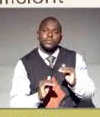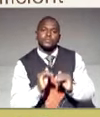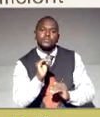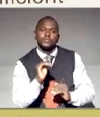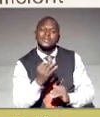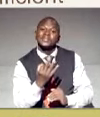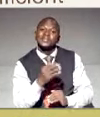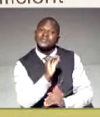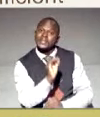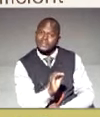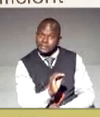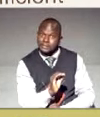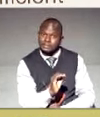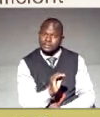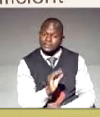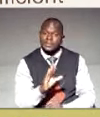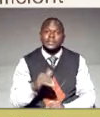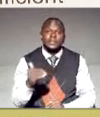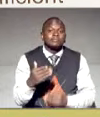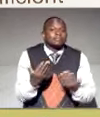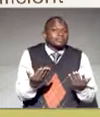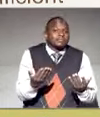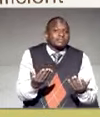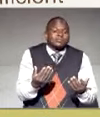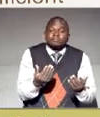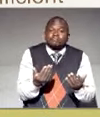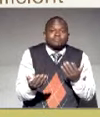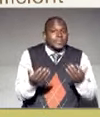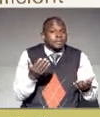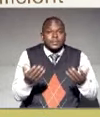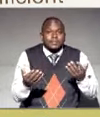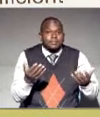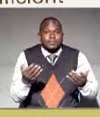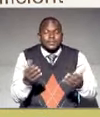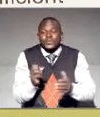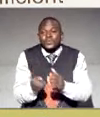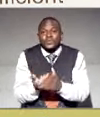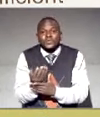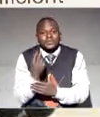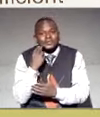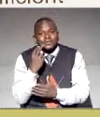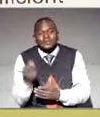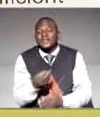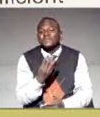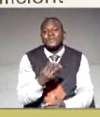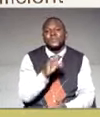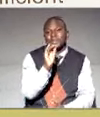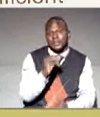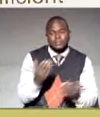3%, in net terms, probably the growth we are looking is about 4%.